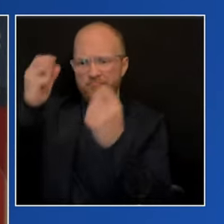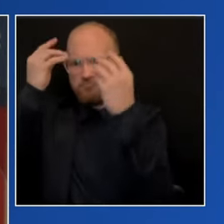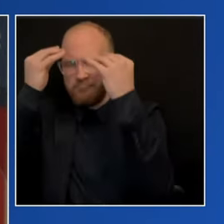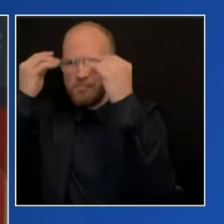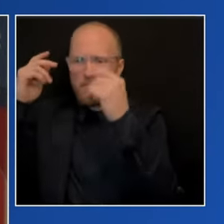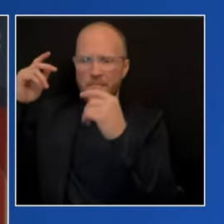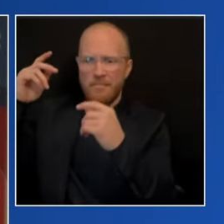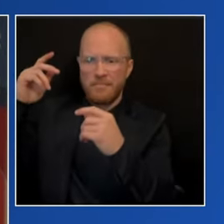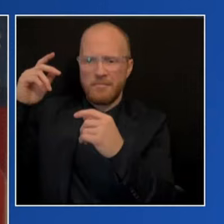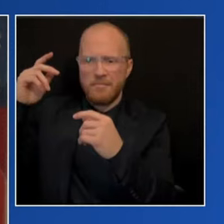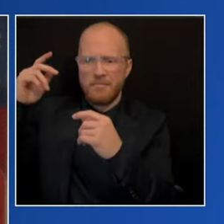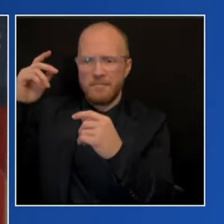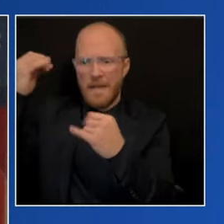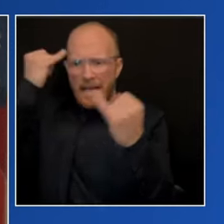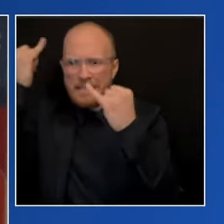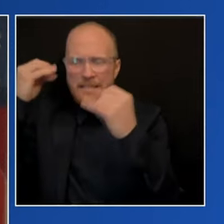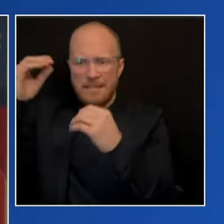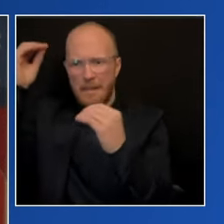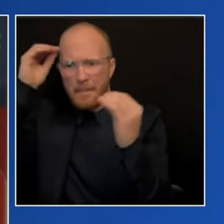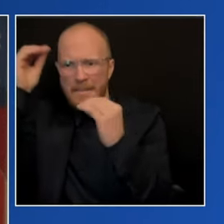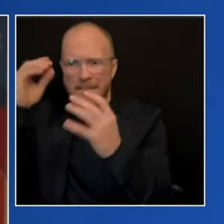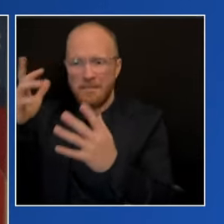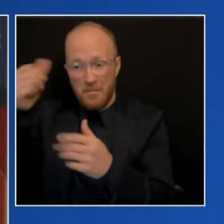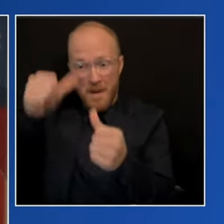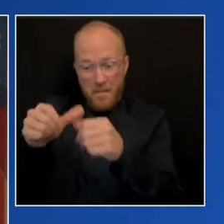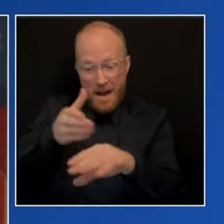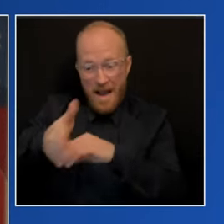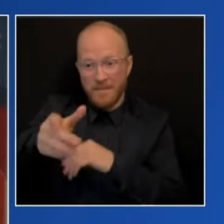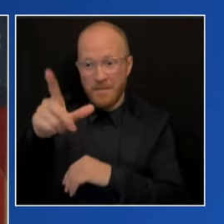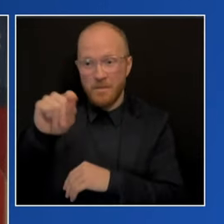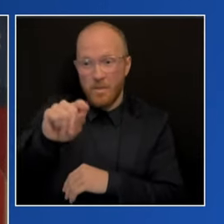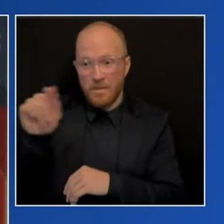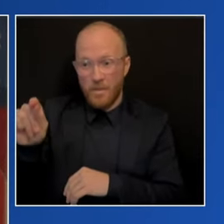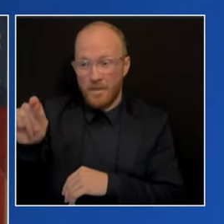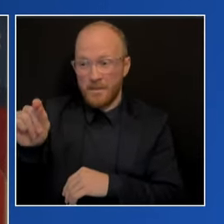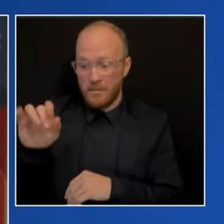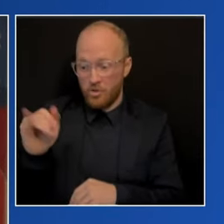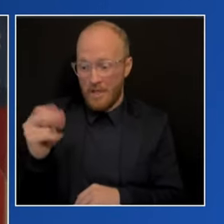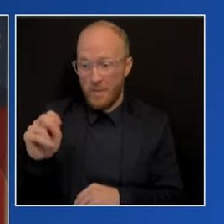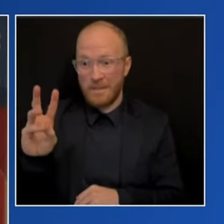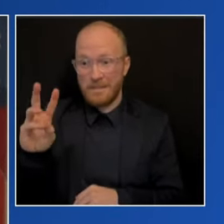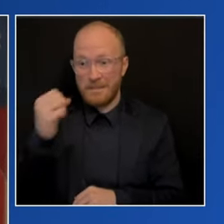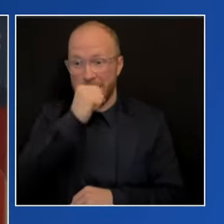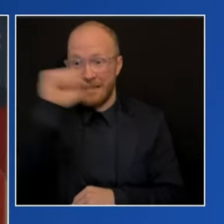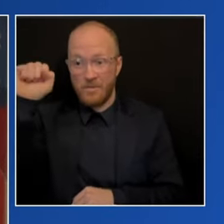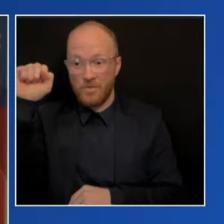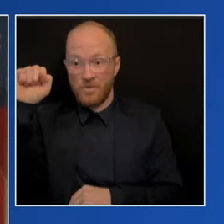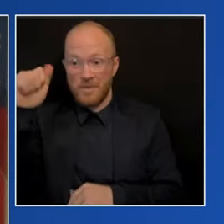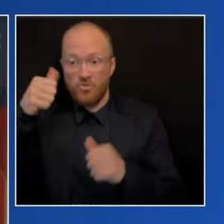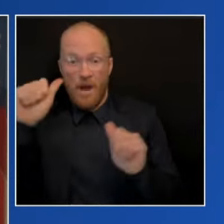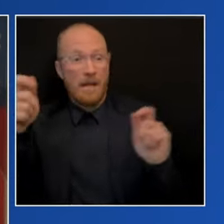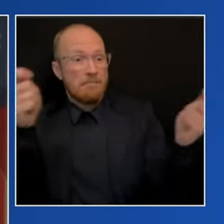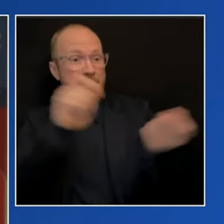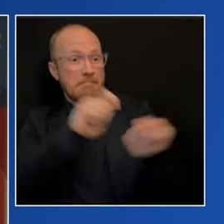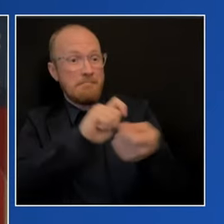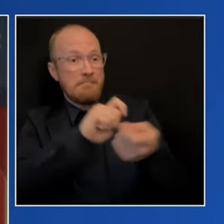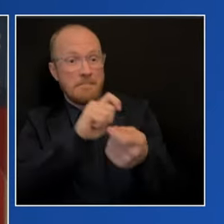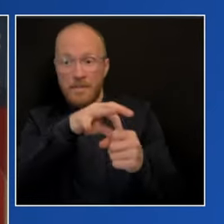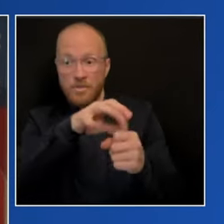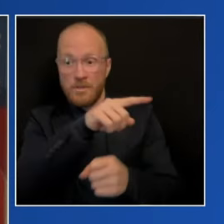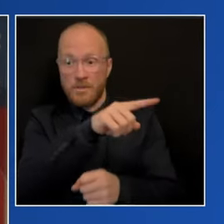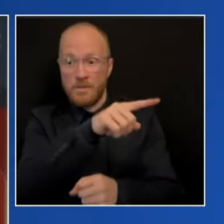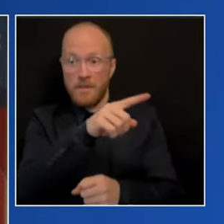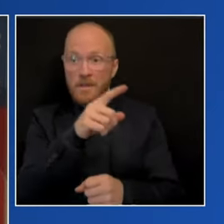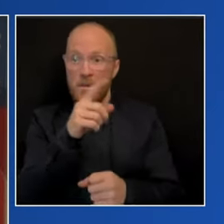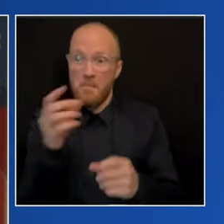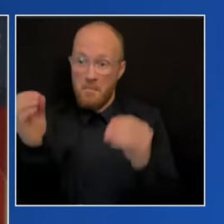breach. Remember after 2020, January 6th insurrection to undo the election in which more Americans had voted